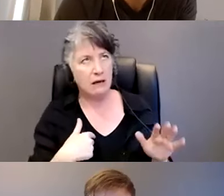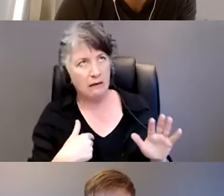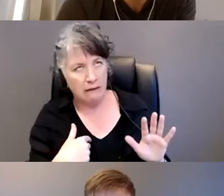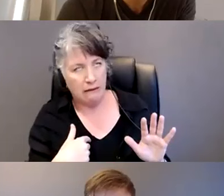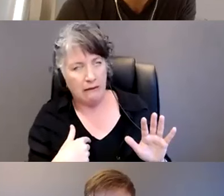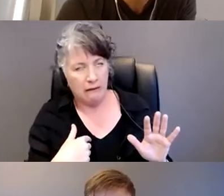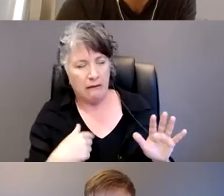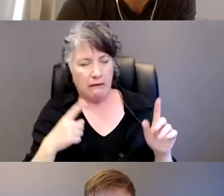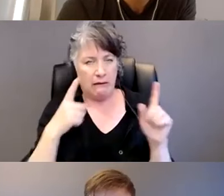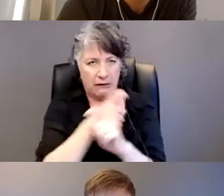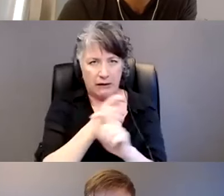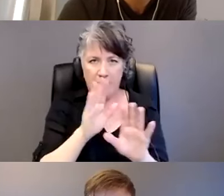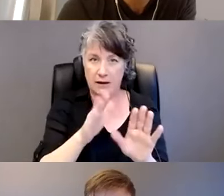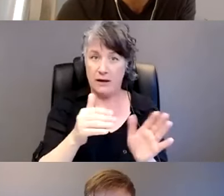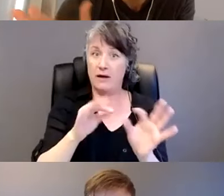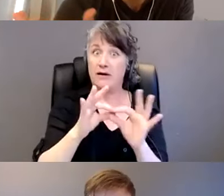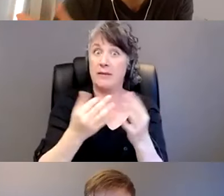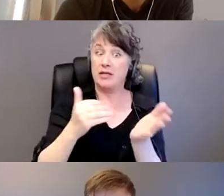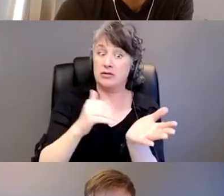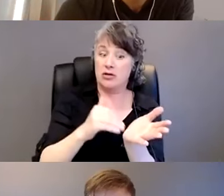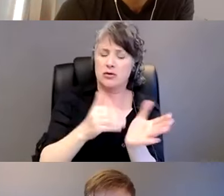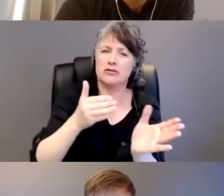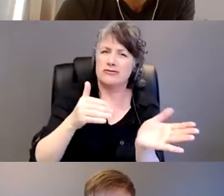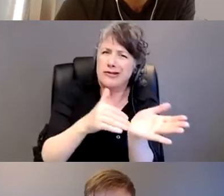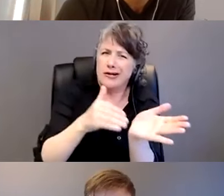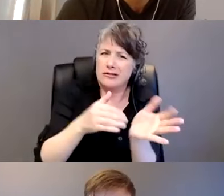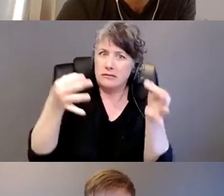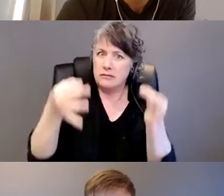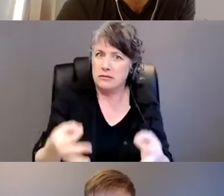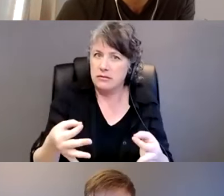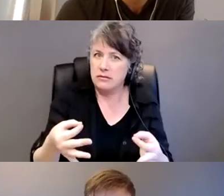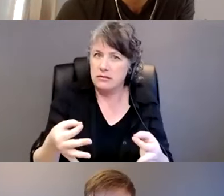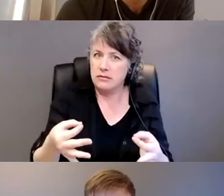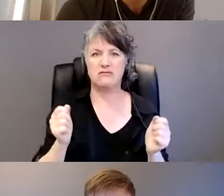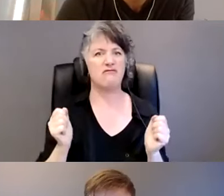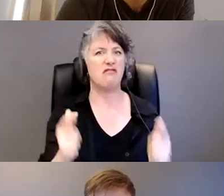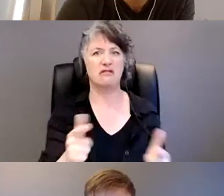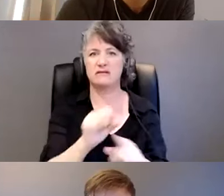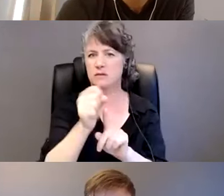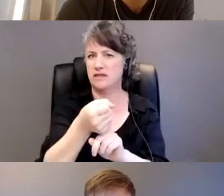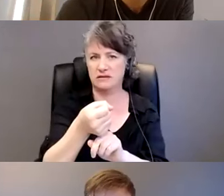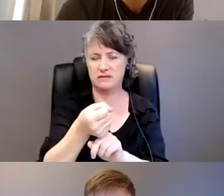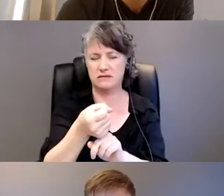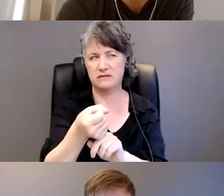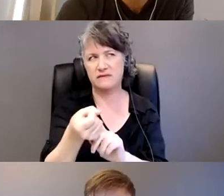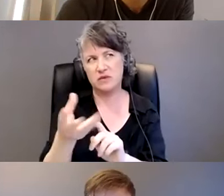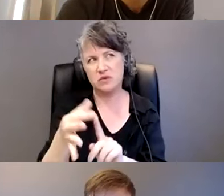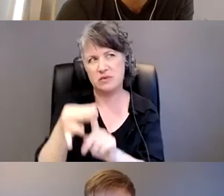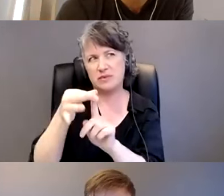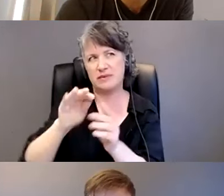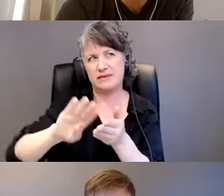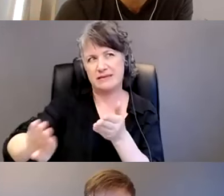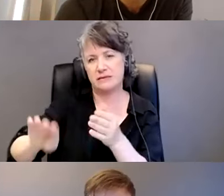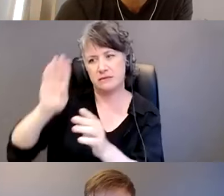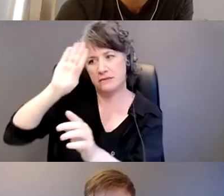when you're talking about a physician decision, it would be in pretty much all cases, except for those few ones around finances we're